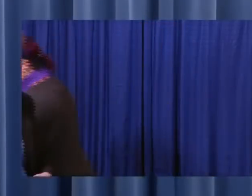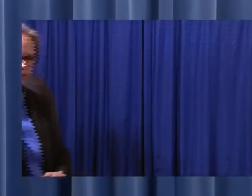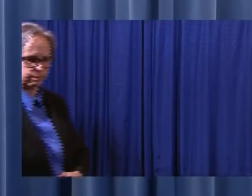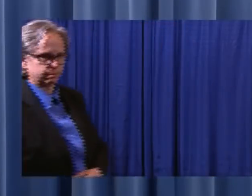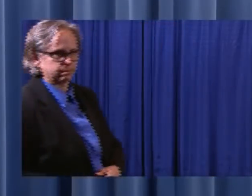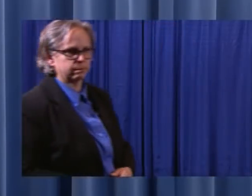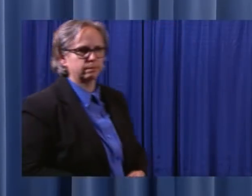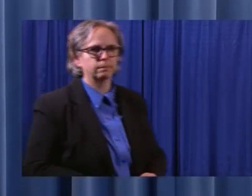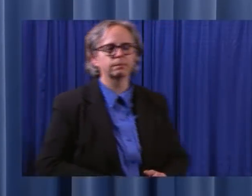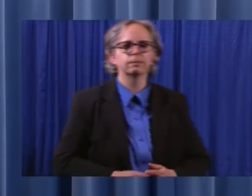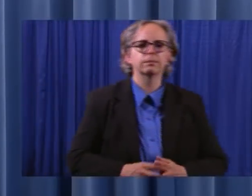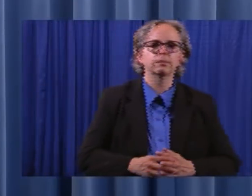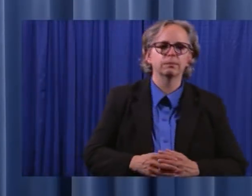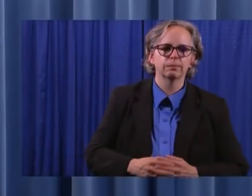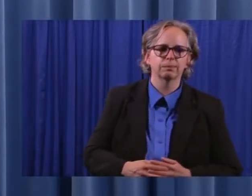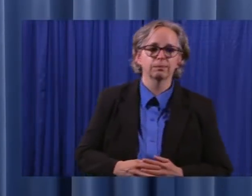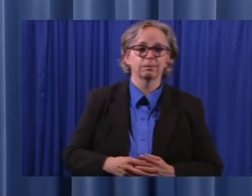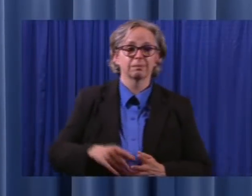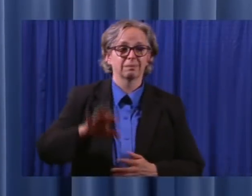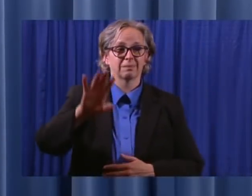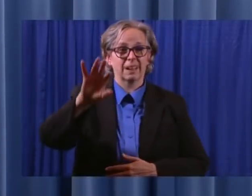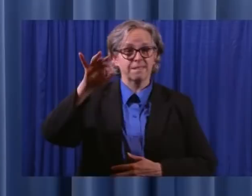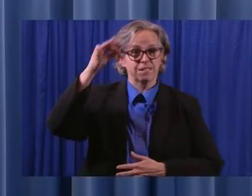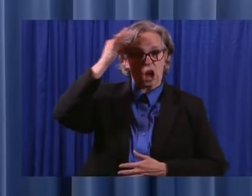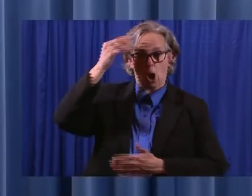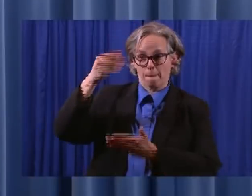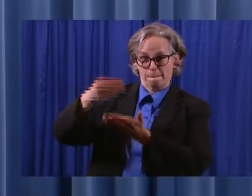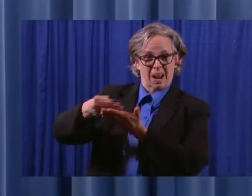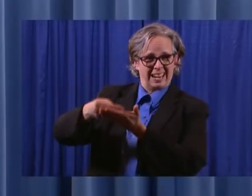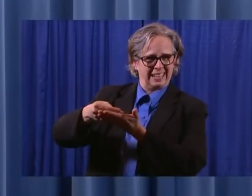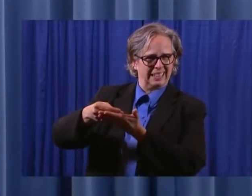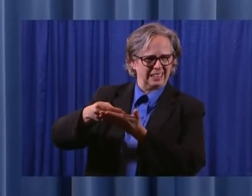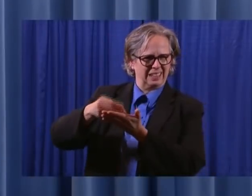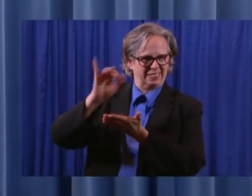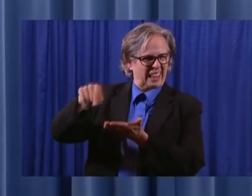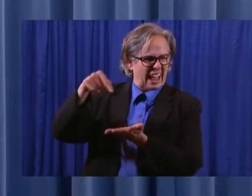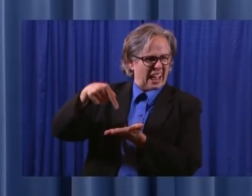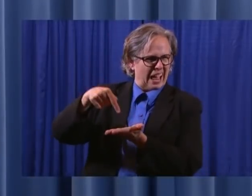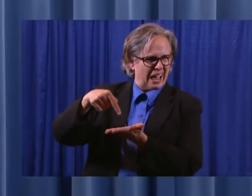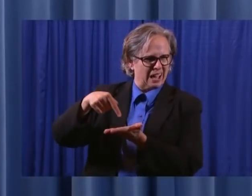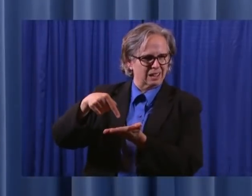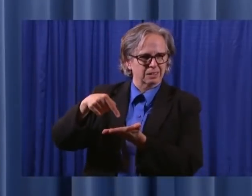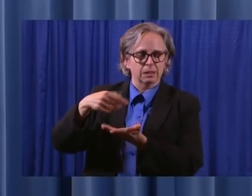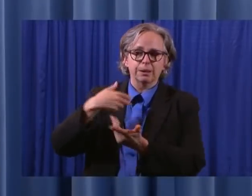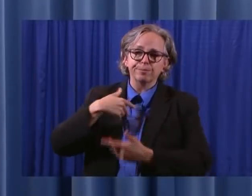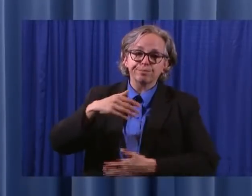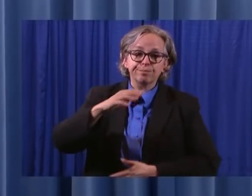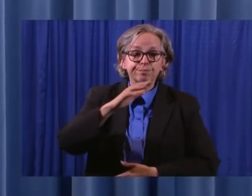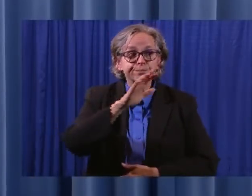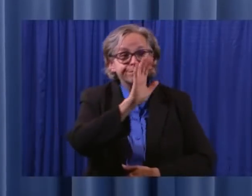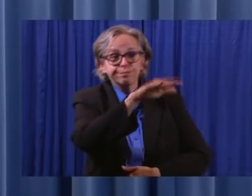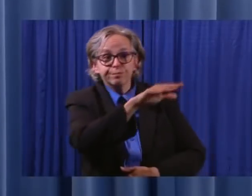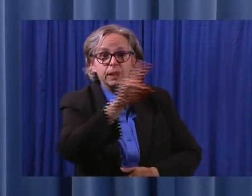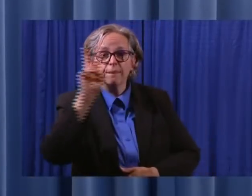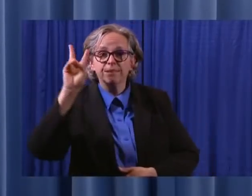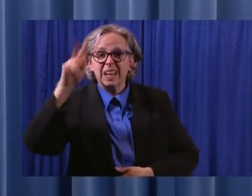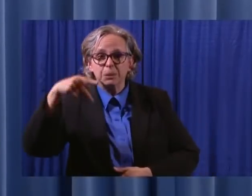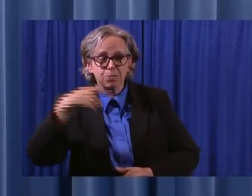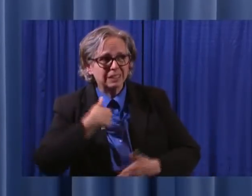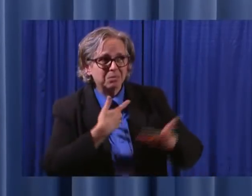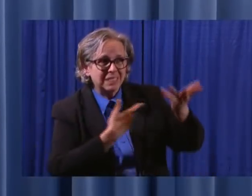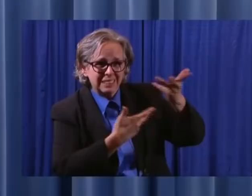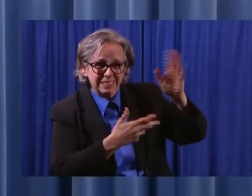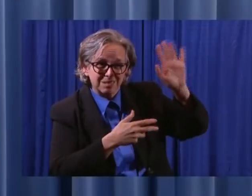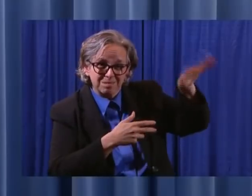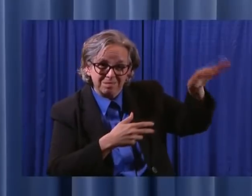Well, as far as the federal money coming in, I've asked the administration, asked the vice president yesterday, talked to him about the money